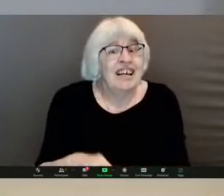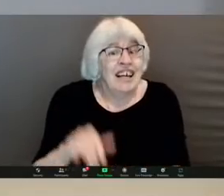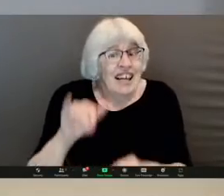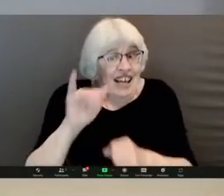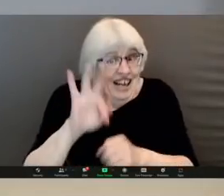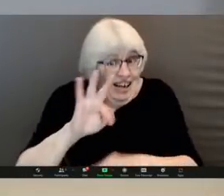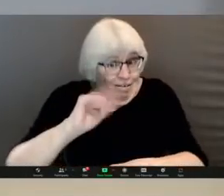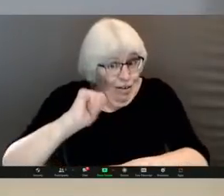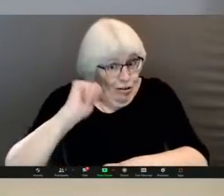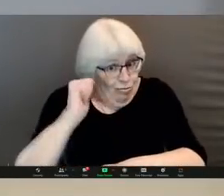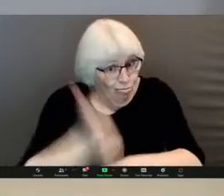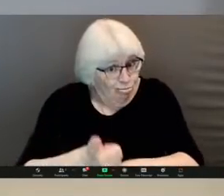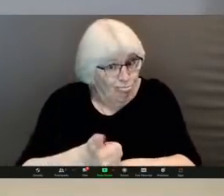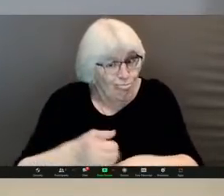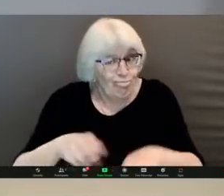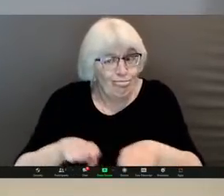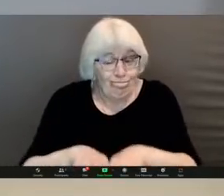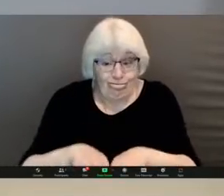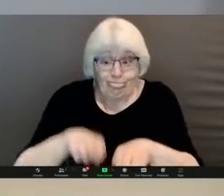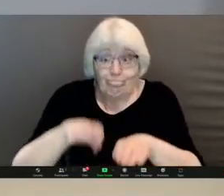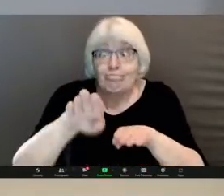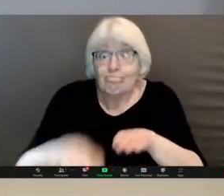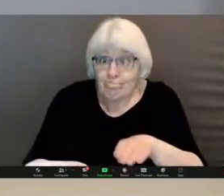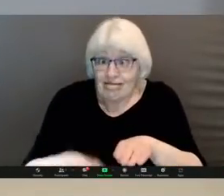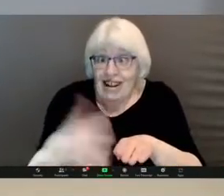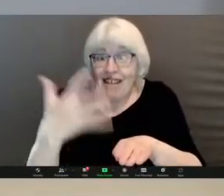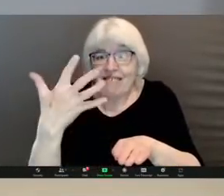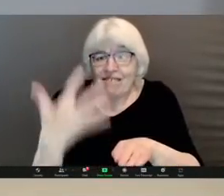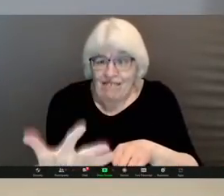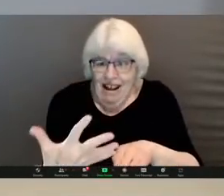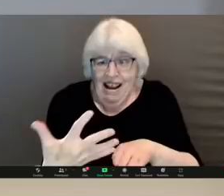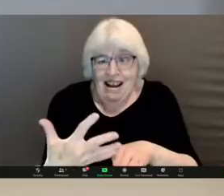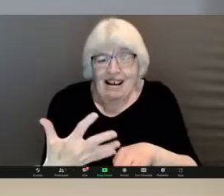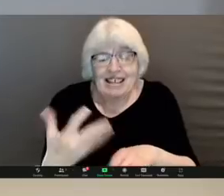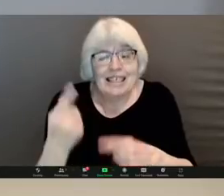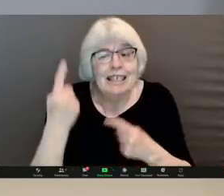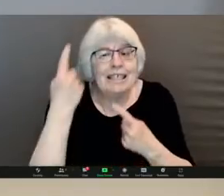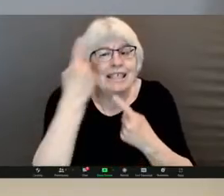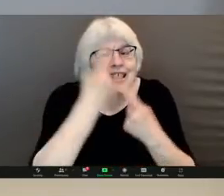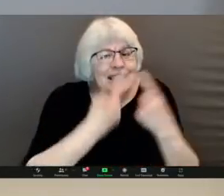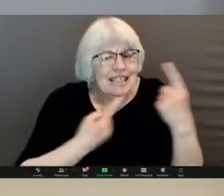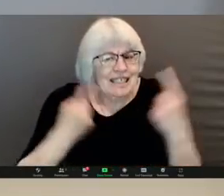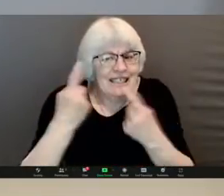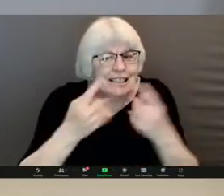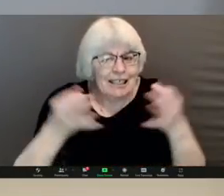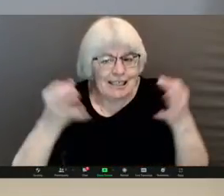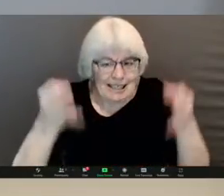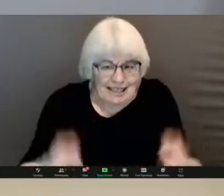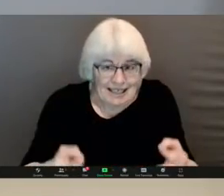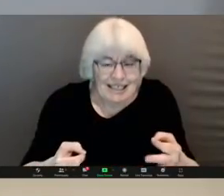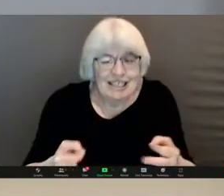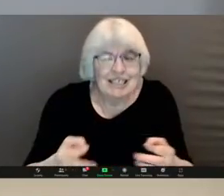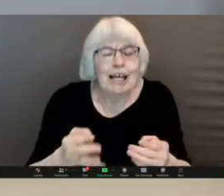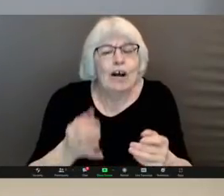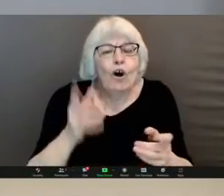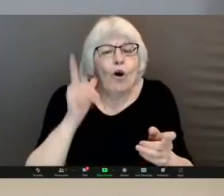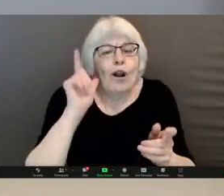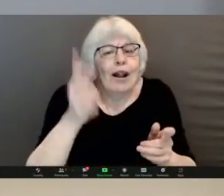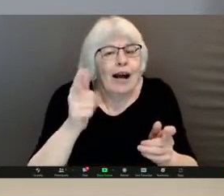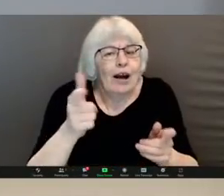we determine the role of the proof of vaccine credential as part of